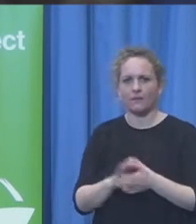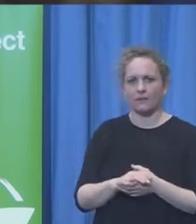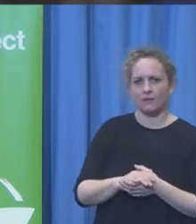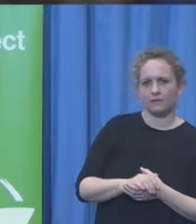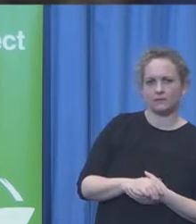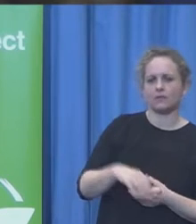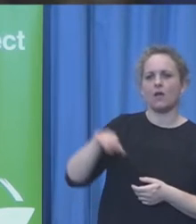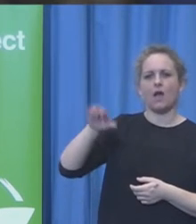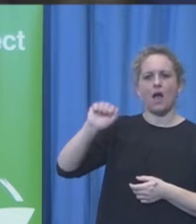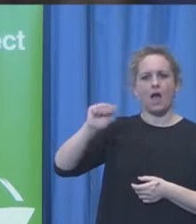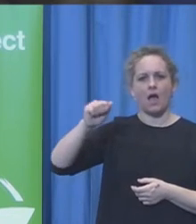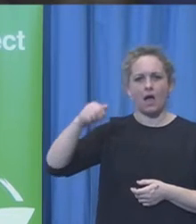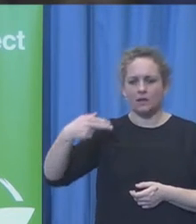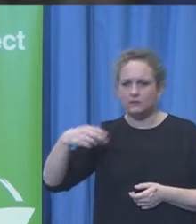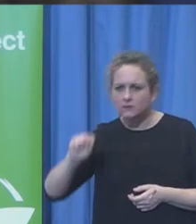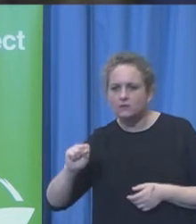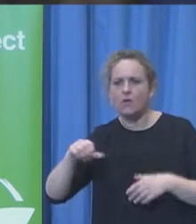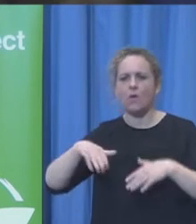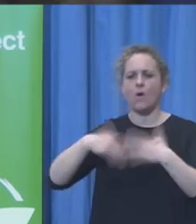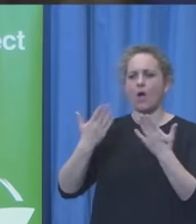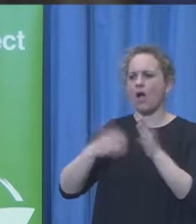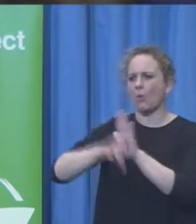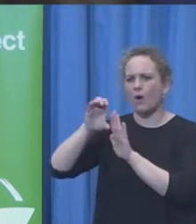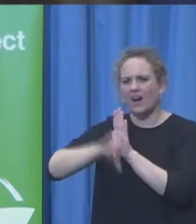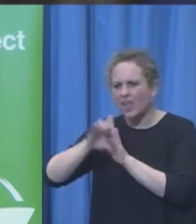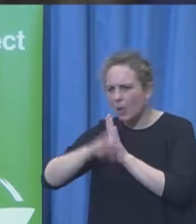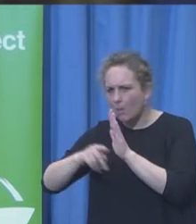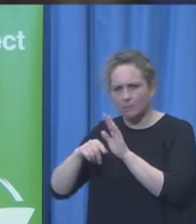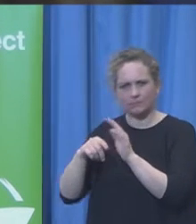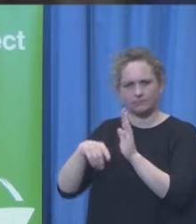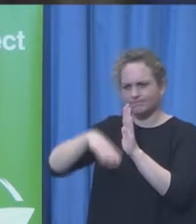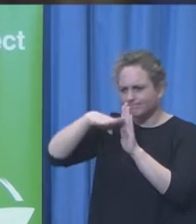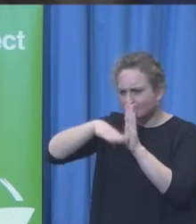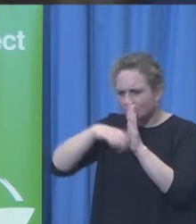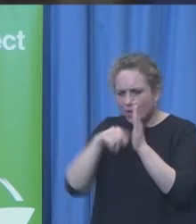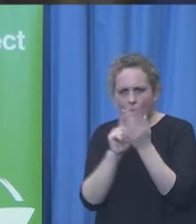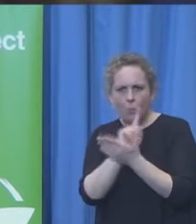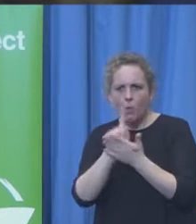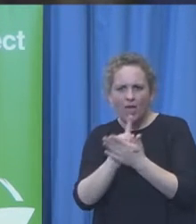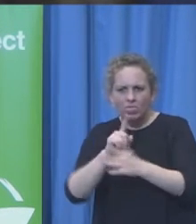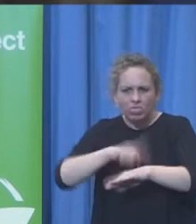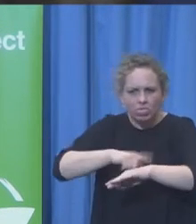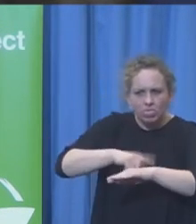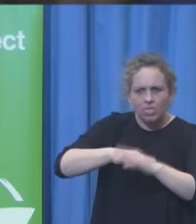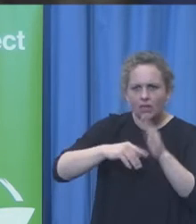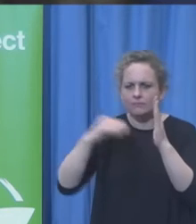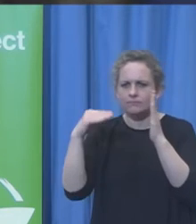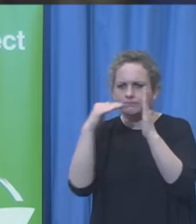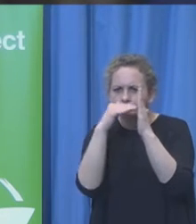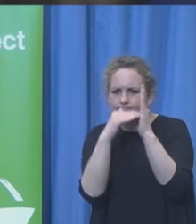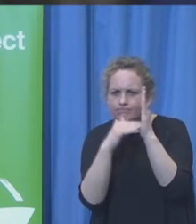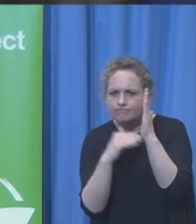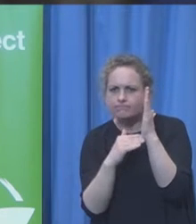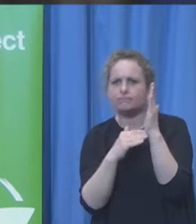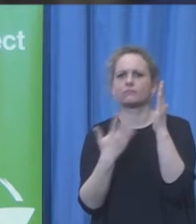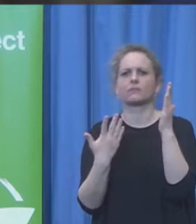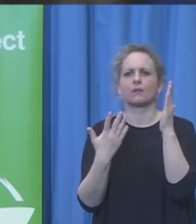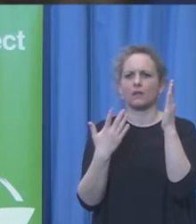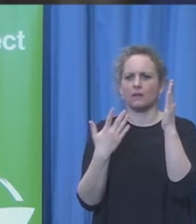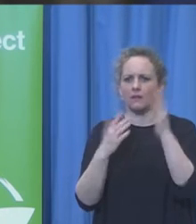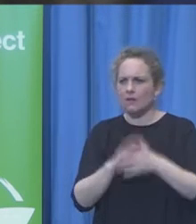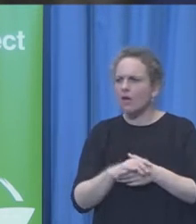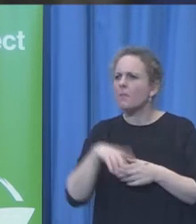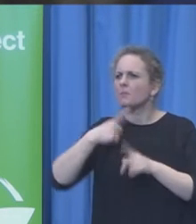the representatives from labor market, or do they analyze the staff needs of real market? This is my question.